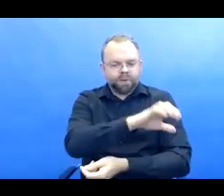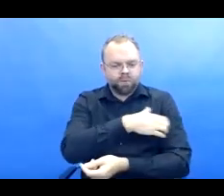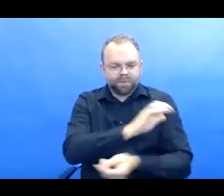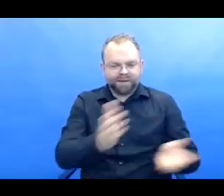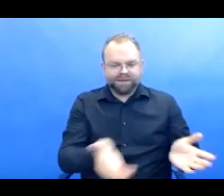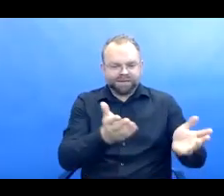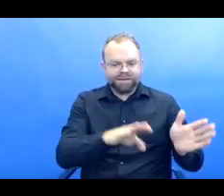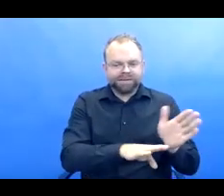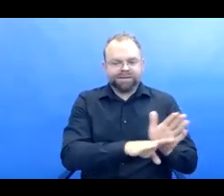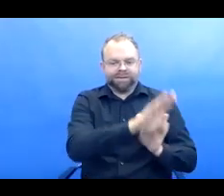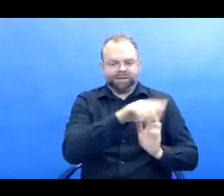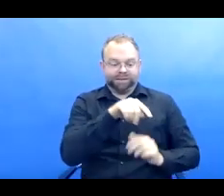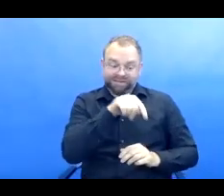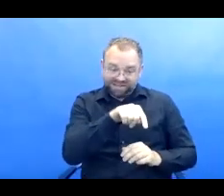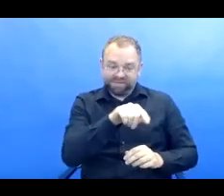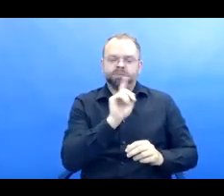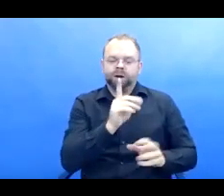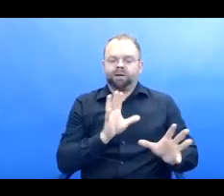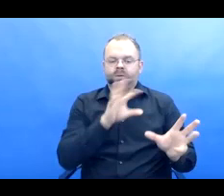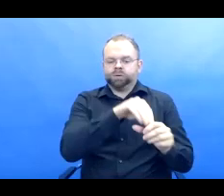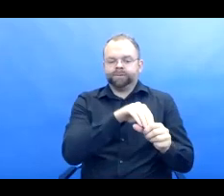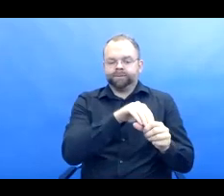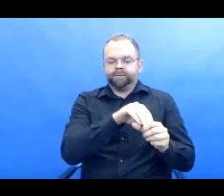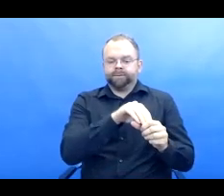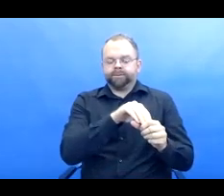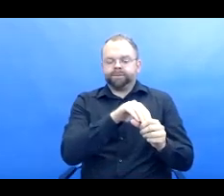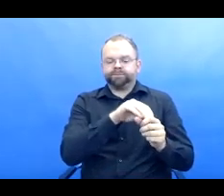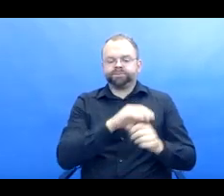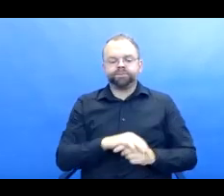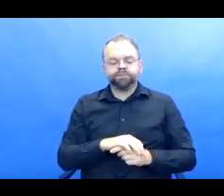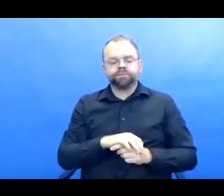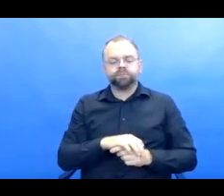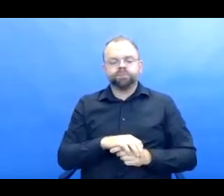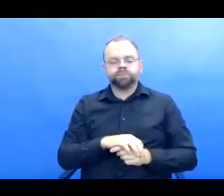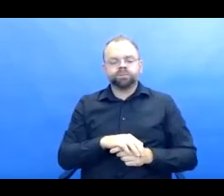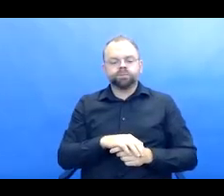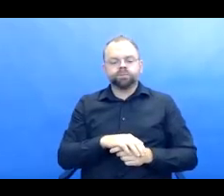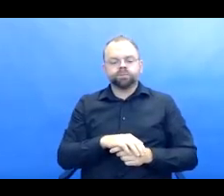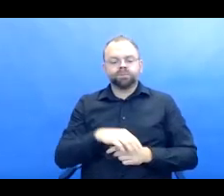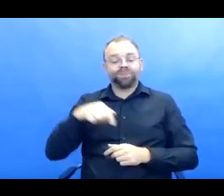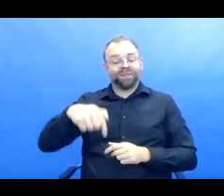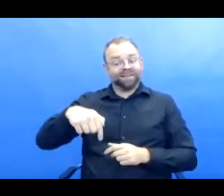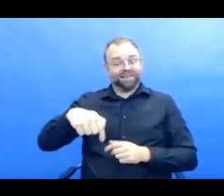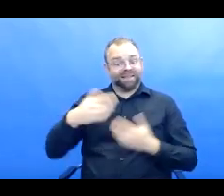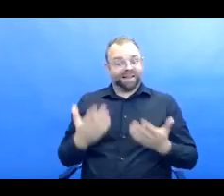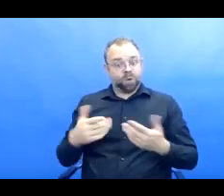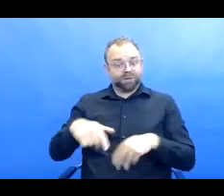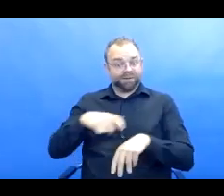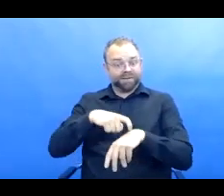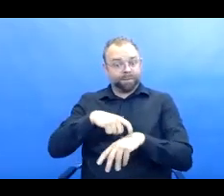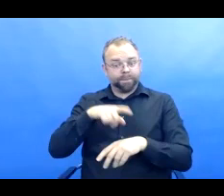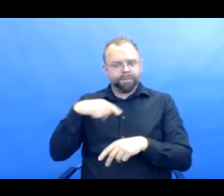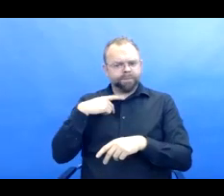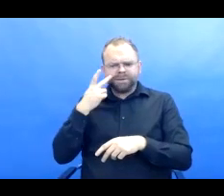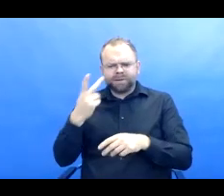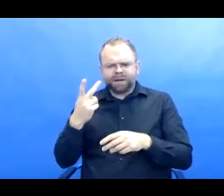social assistance still like separate with the economic empowerment program, and this is